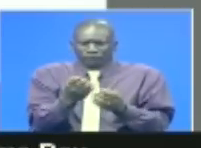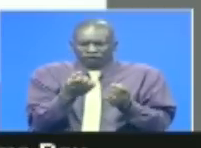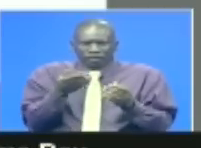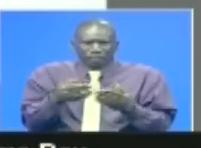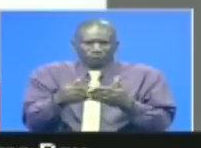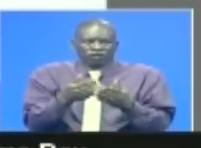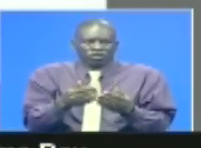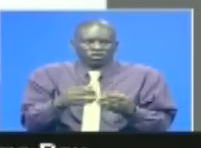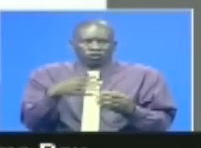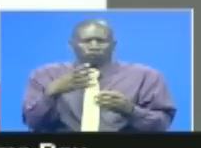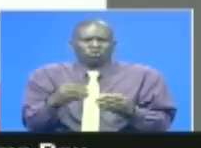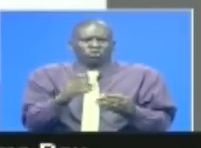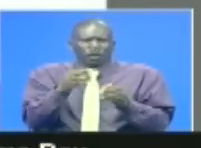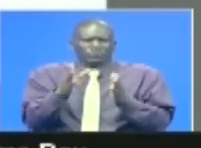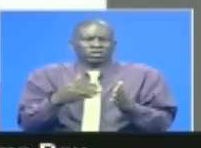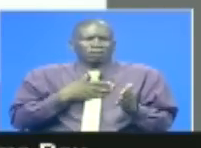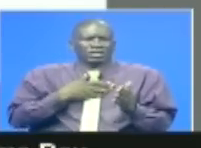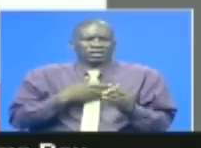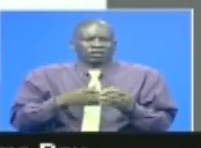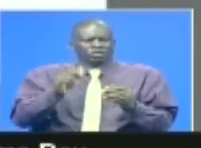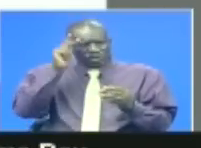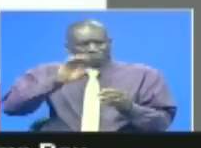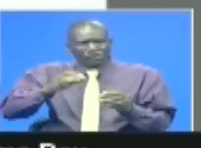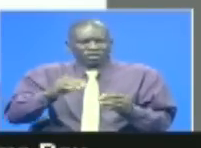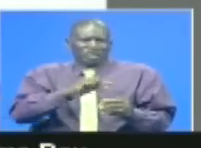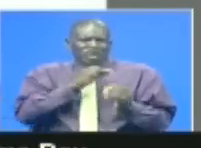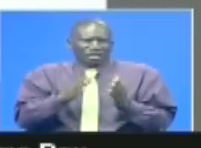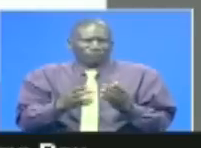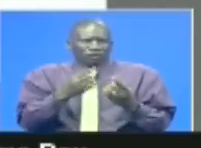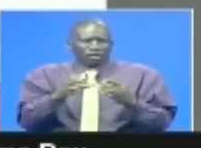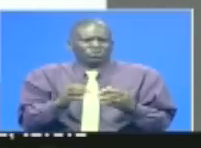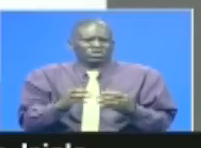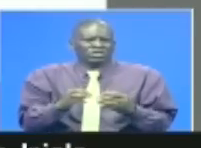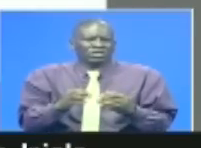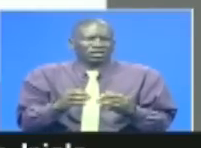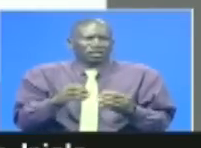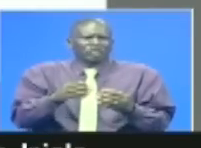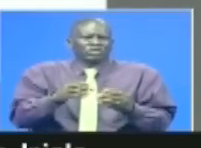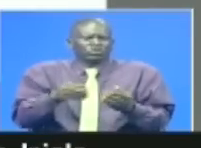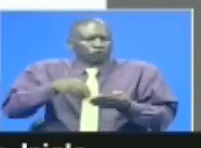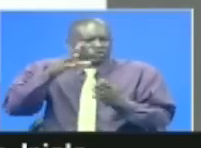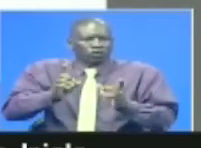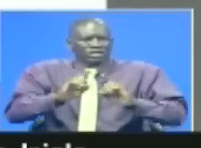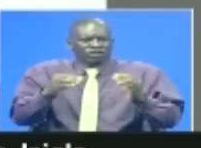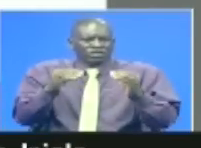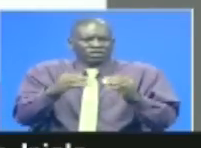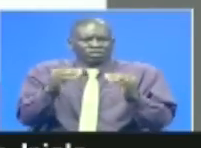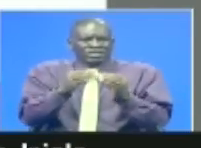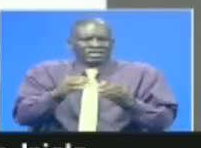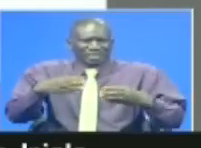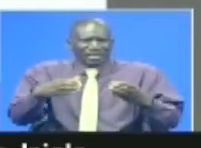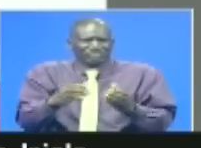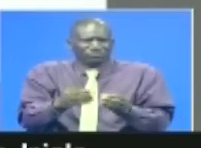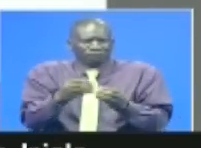from I am Jay Mecca, says, Kiambu County Governor races between 2 Punjab University students who never met in class, college, streets for